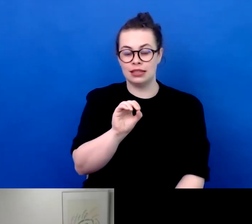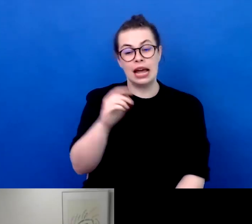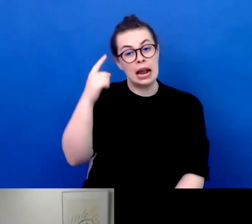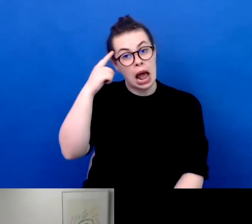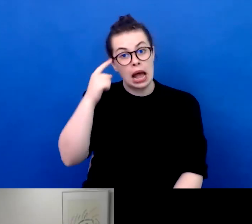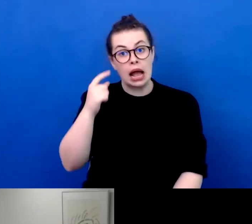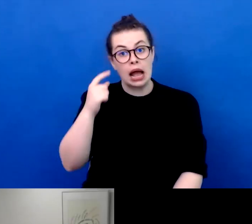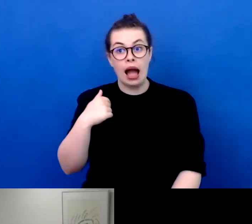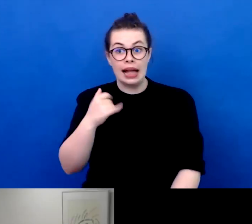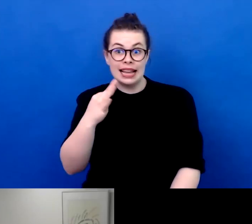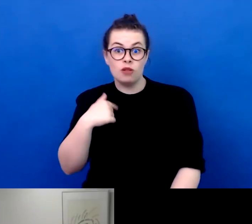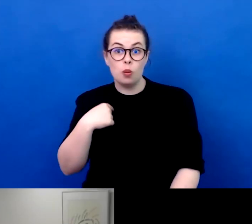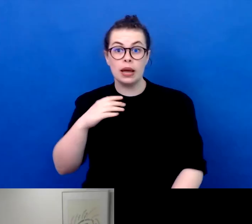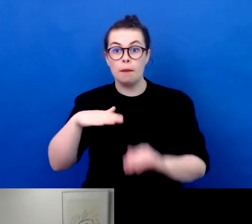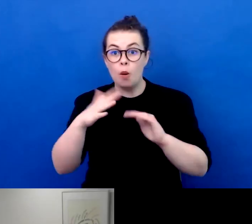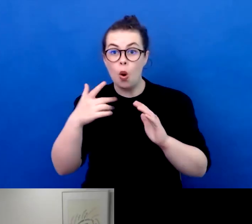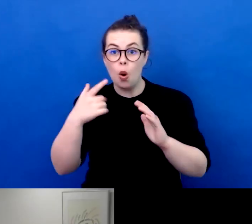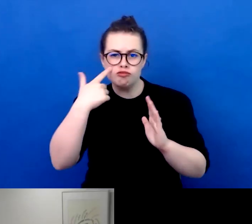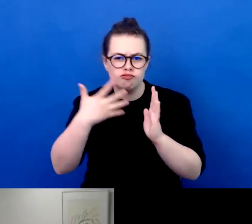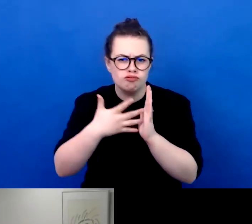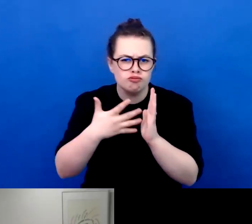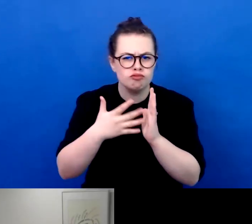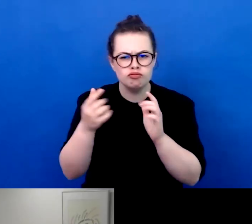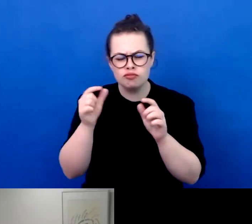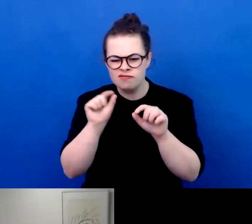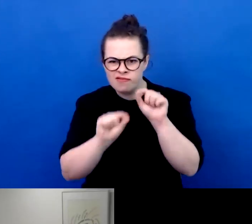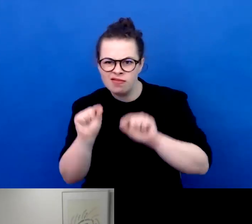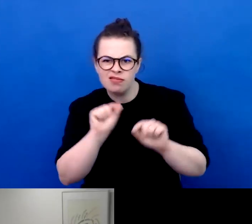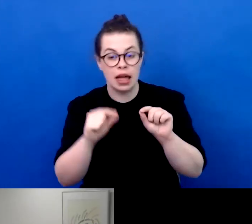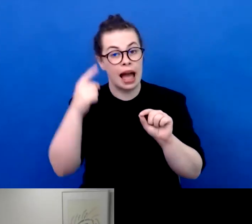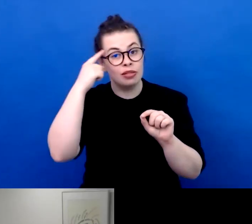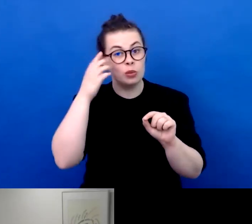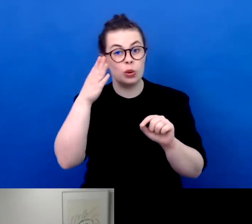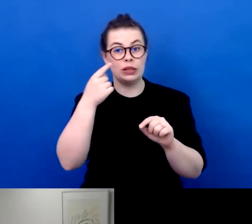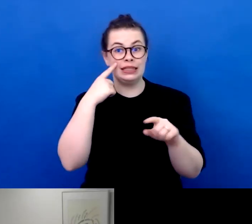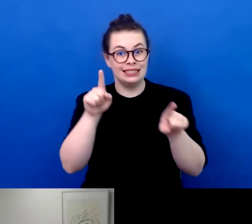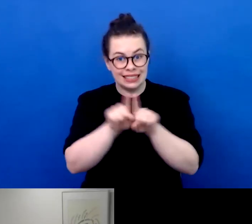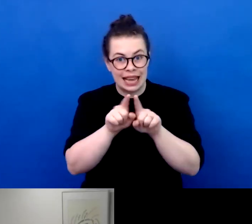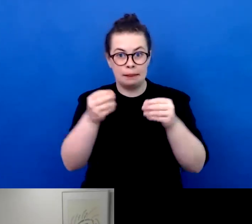patterns, and the parallel architecture can indeed accommodate